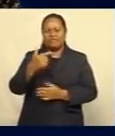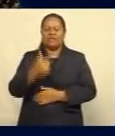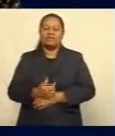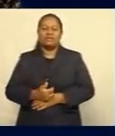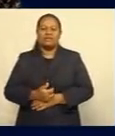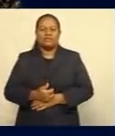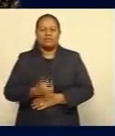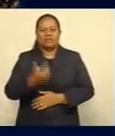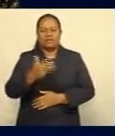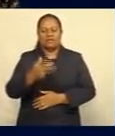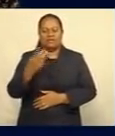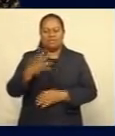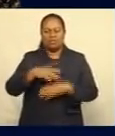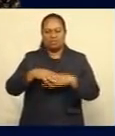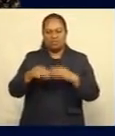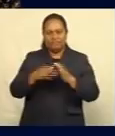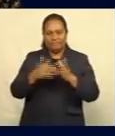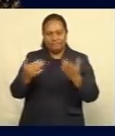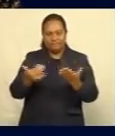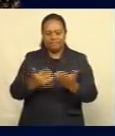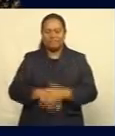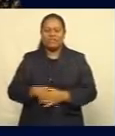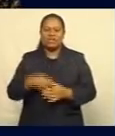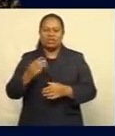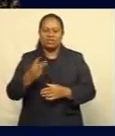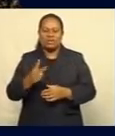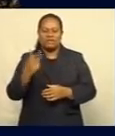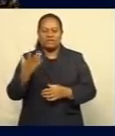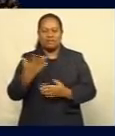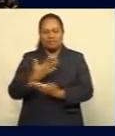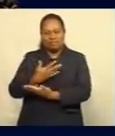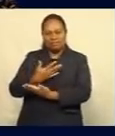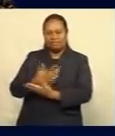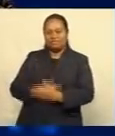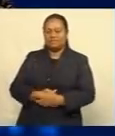$1,794 per ounce, and silver closed down at $25.58 per ounce.